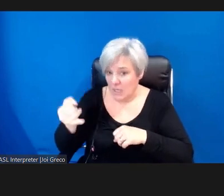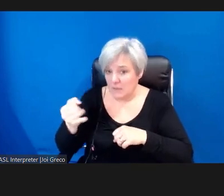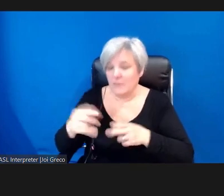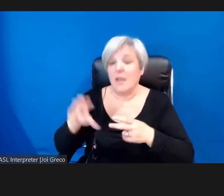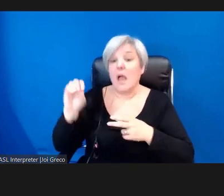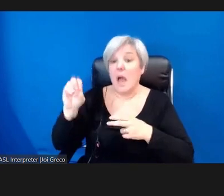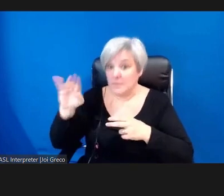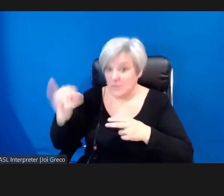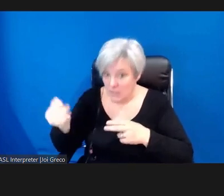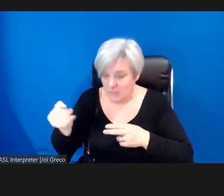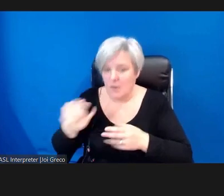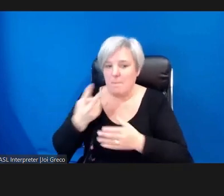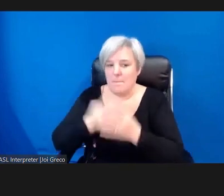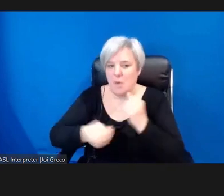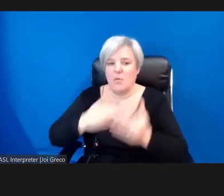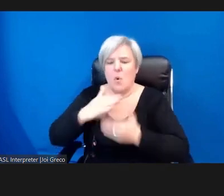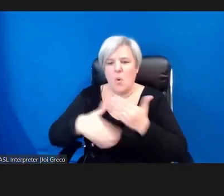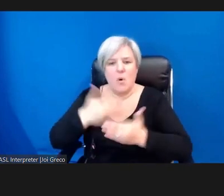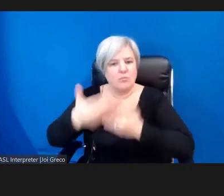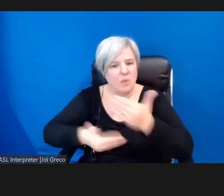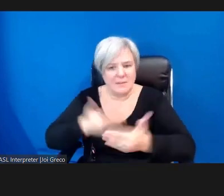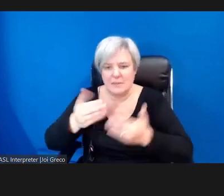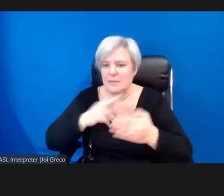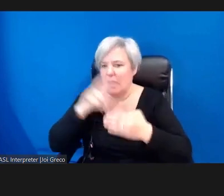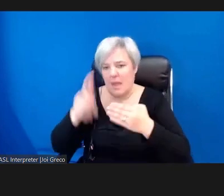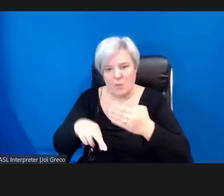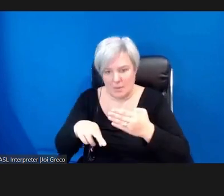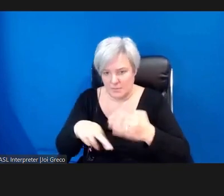partnerships, processes, and outcomes.